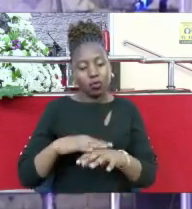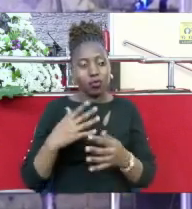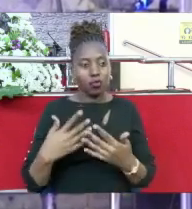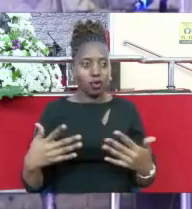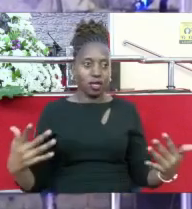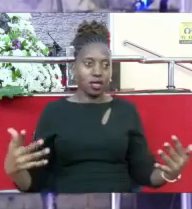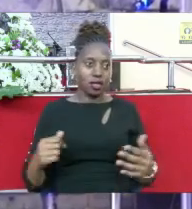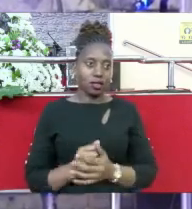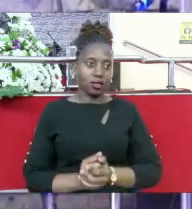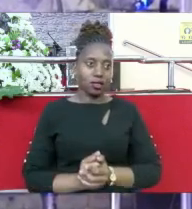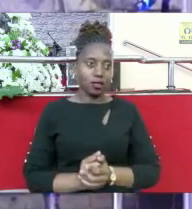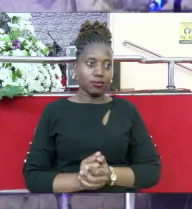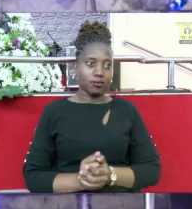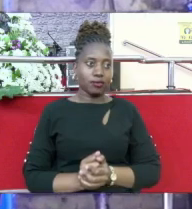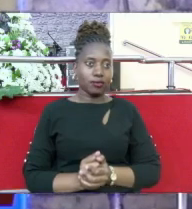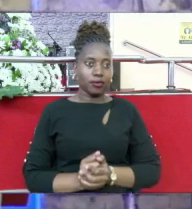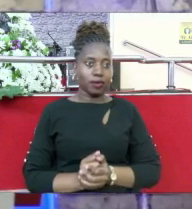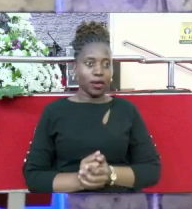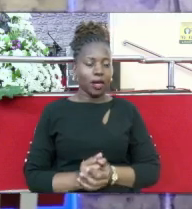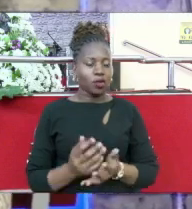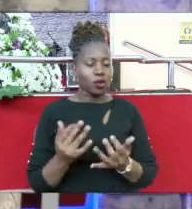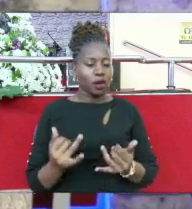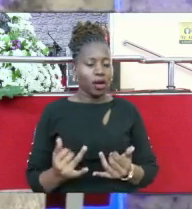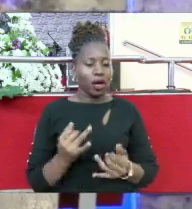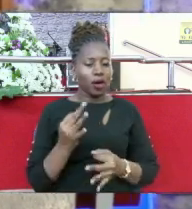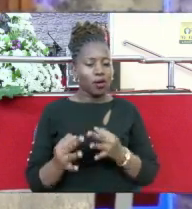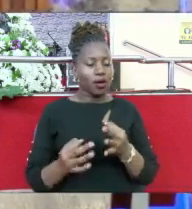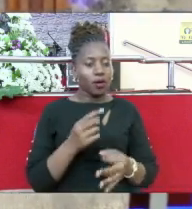don't know Jesus Christ,